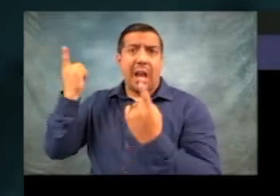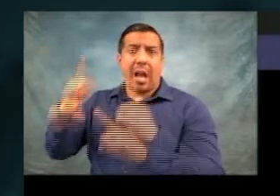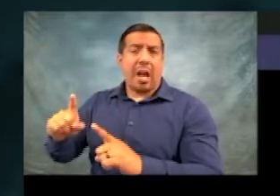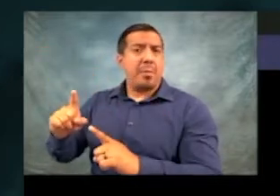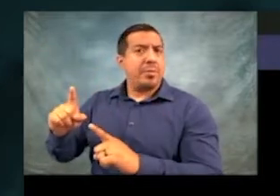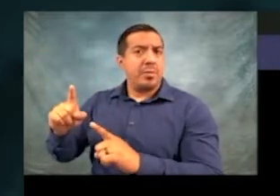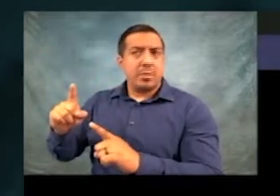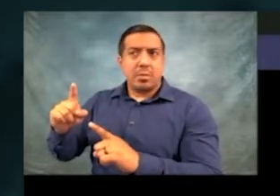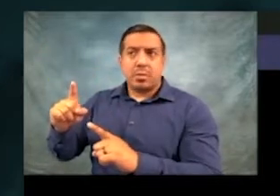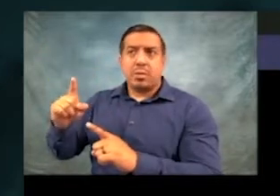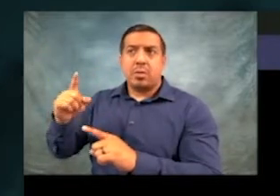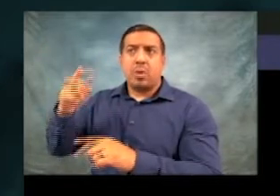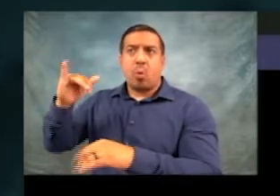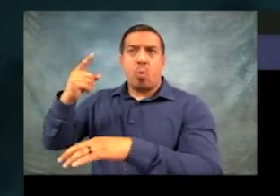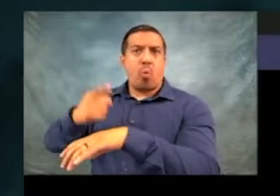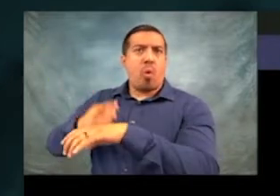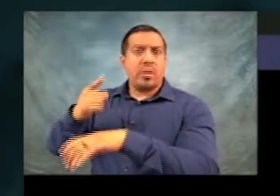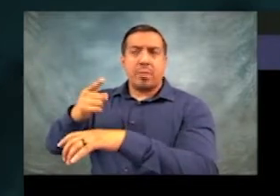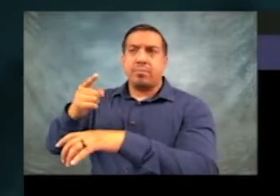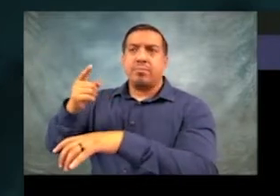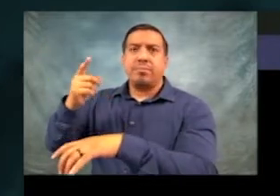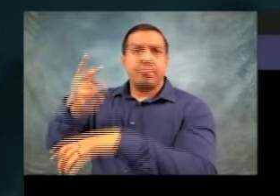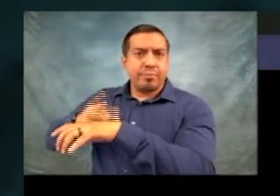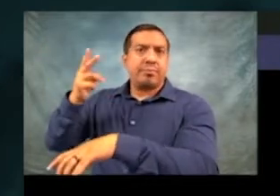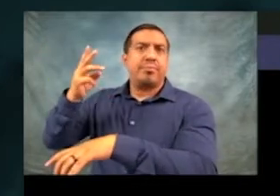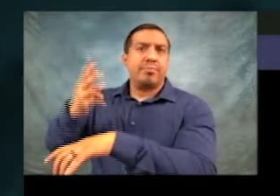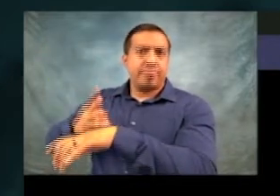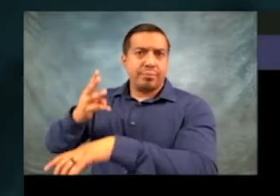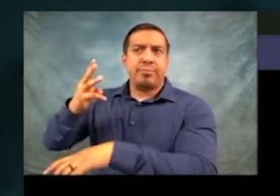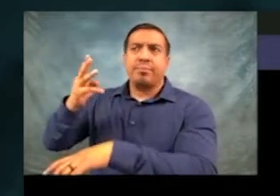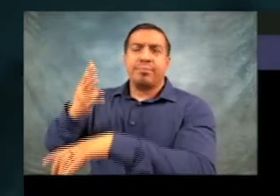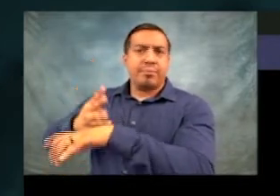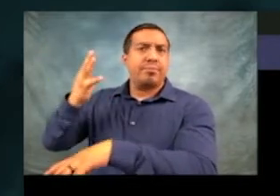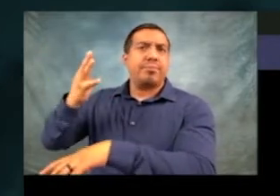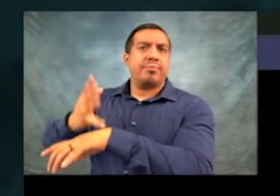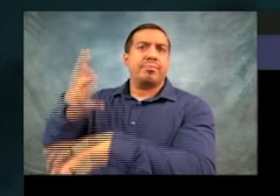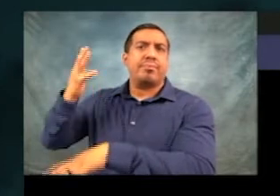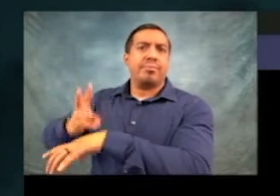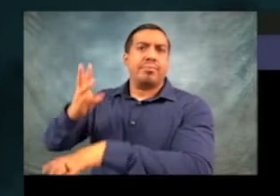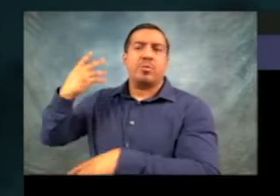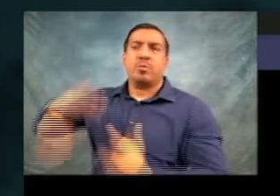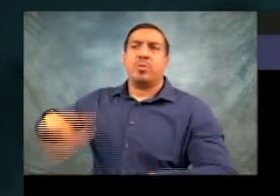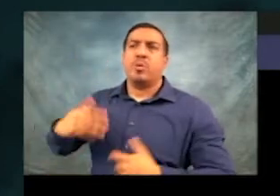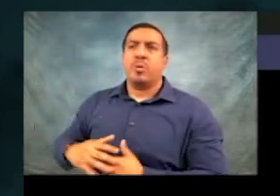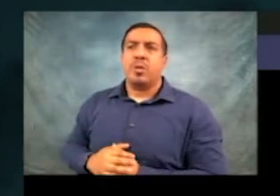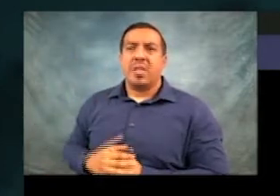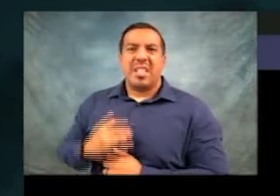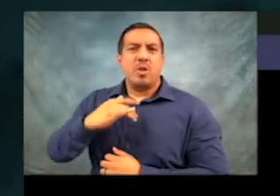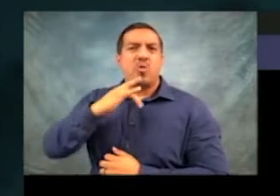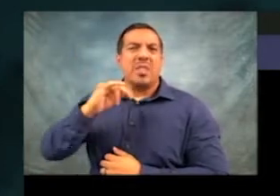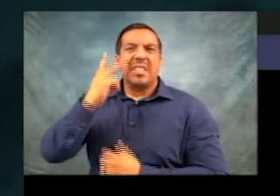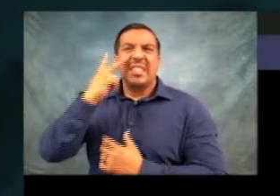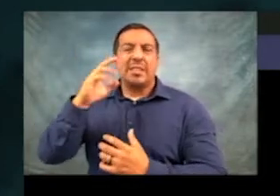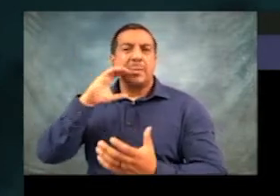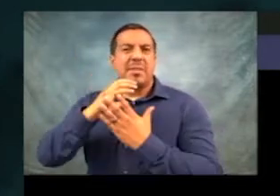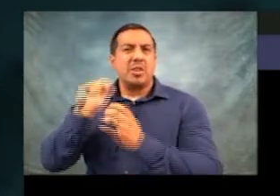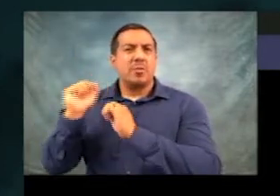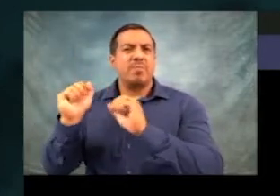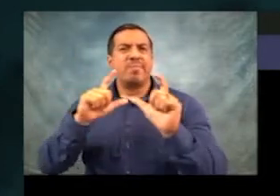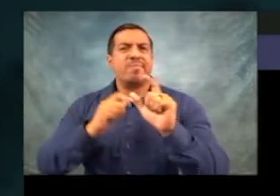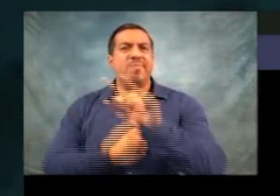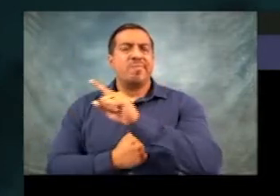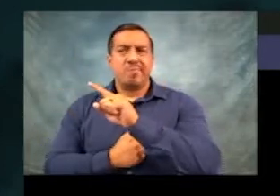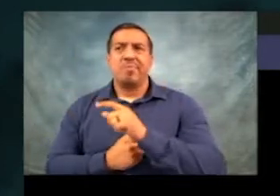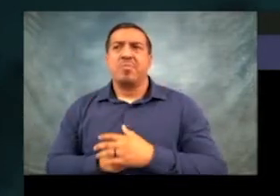again within one given area. And this is just a quick snapshot. The poor residents